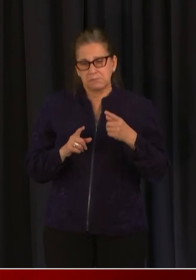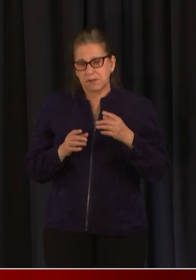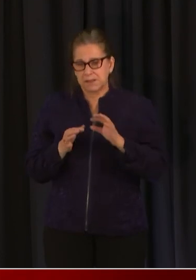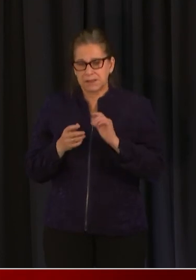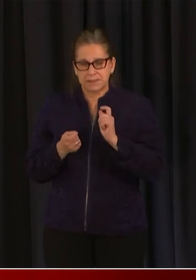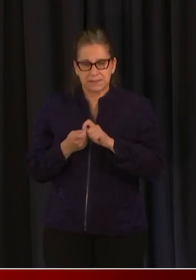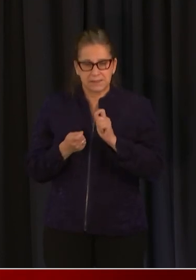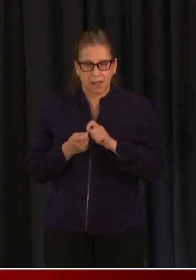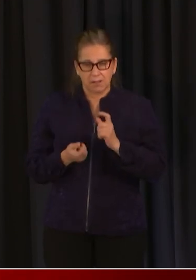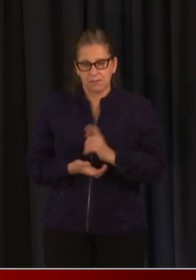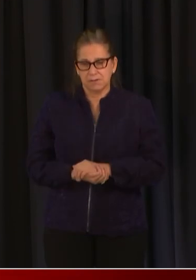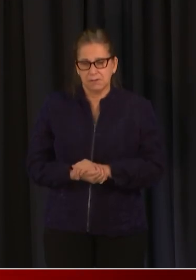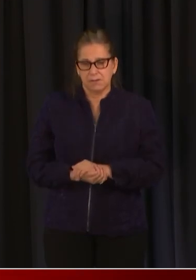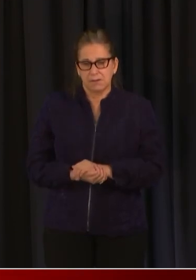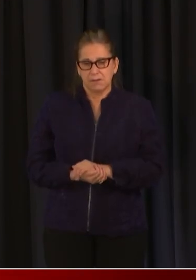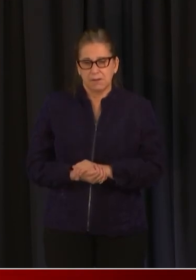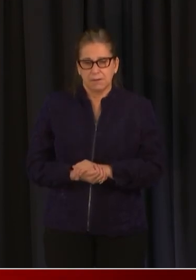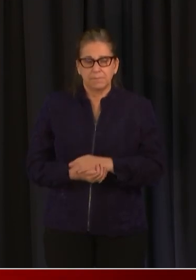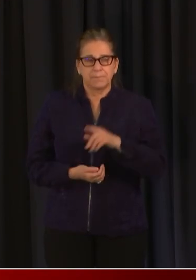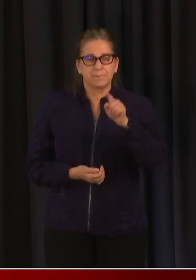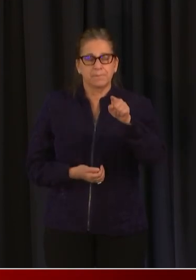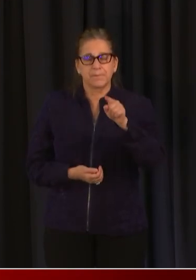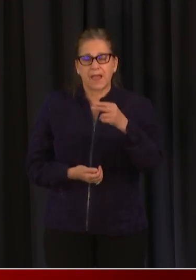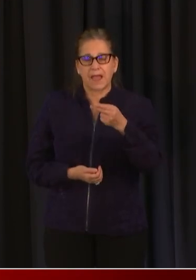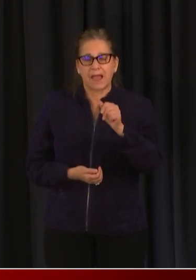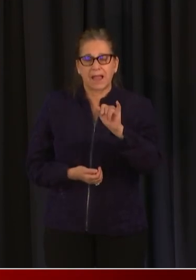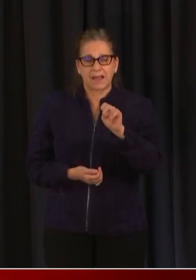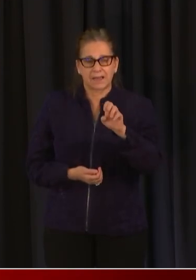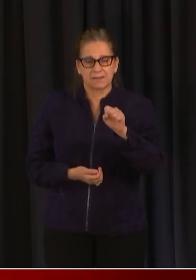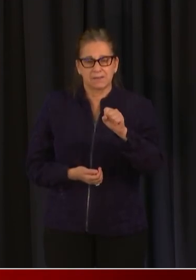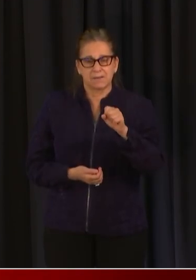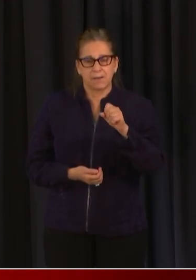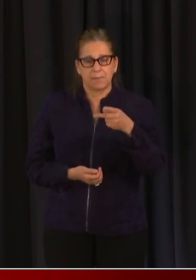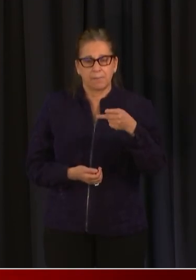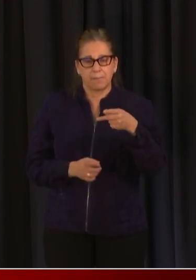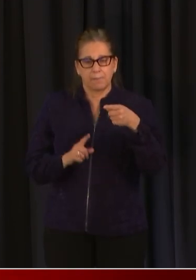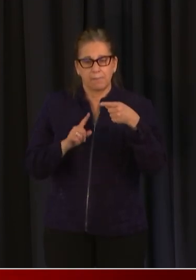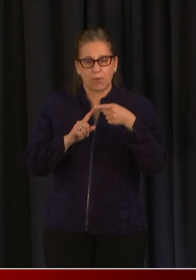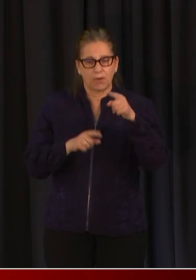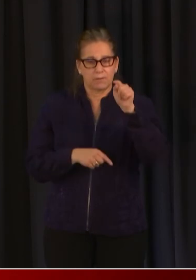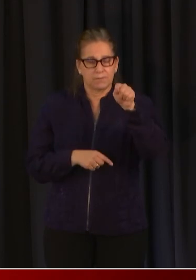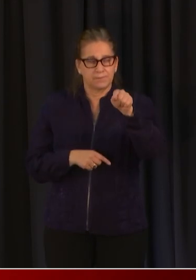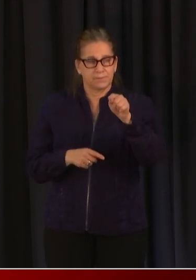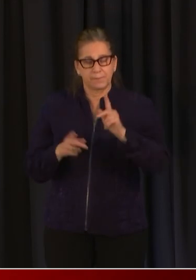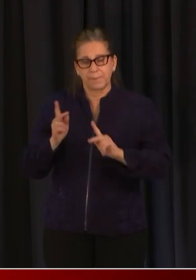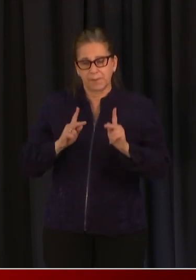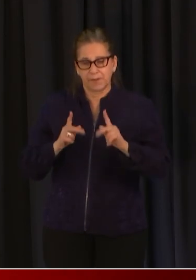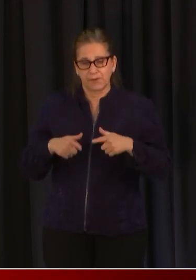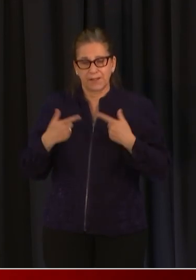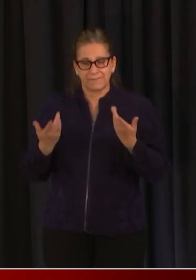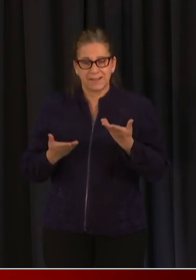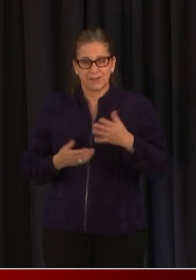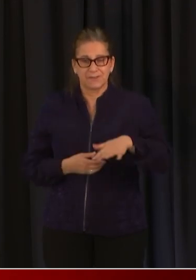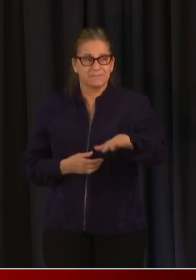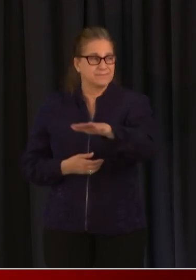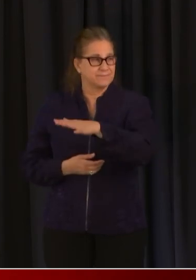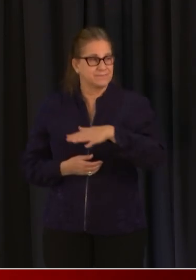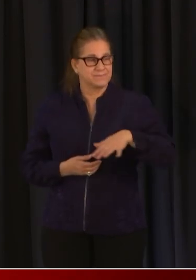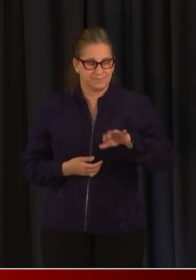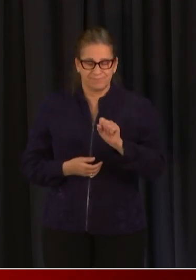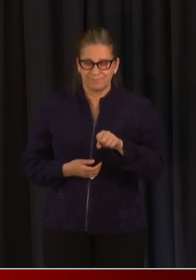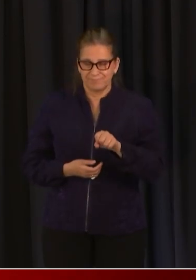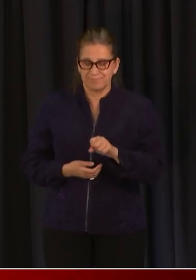Haynes Point, and I know, Mark, you know it well, as do many people who live in D.C. and around D.C.